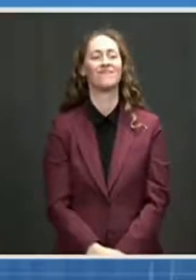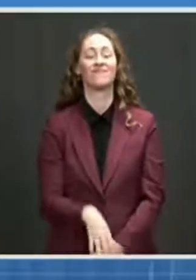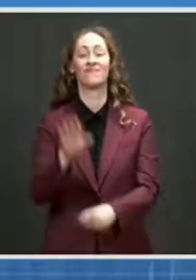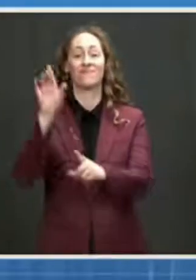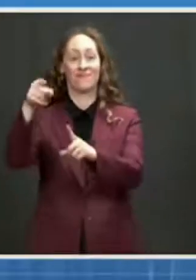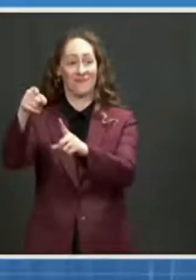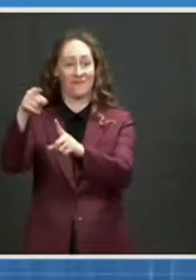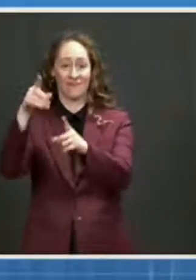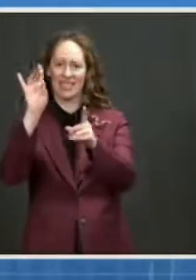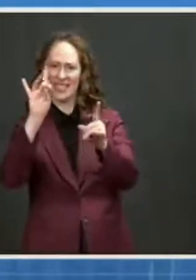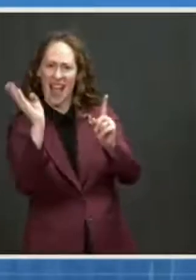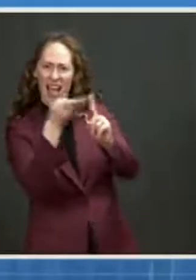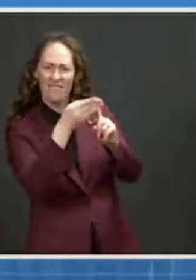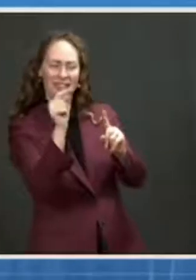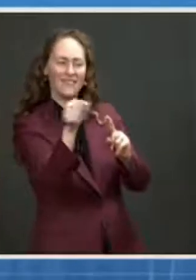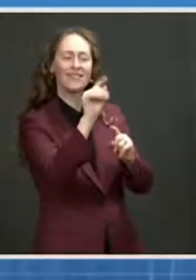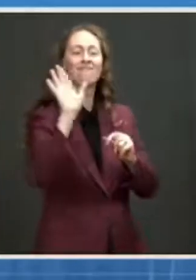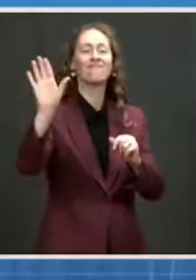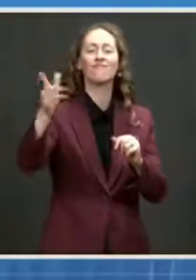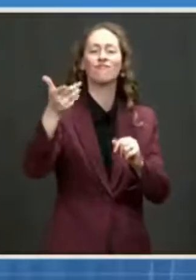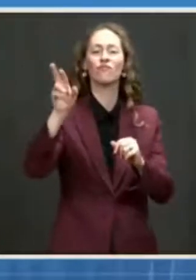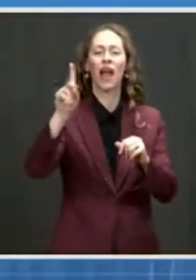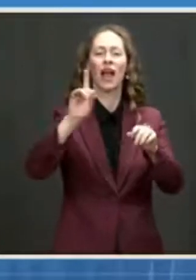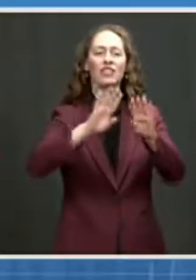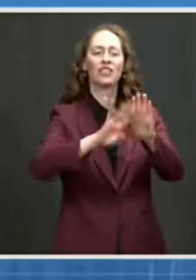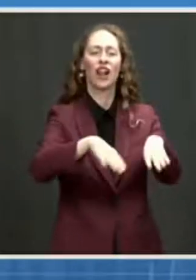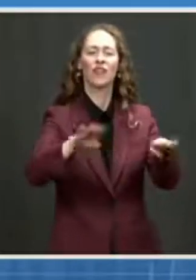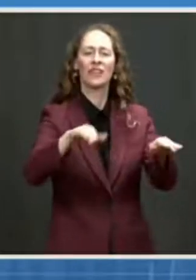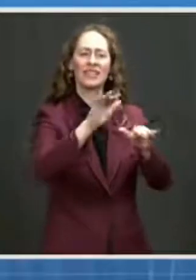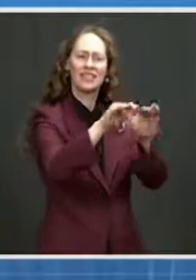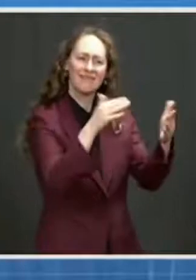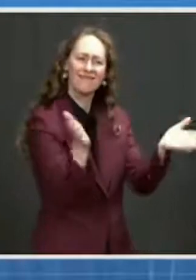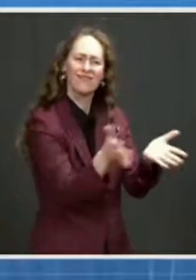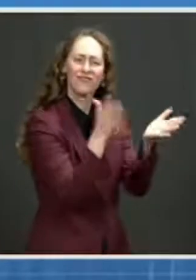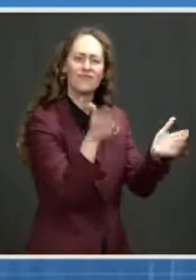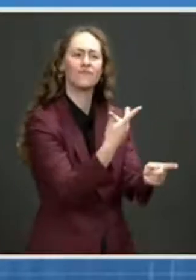do that, don't worry. You can text your zip code to